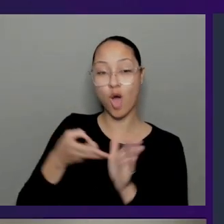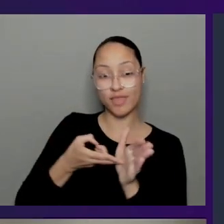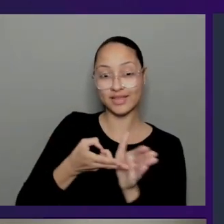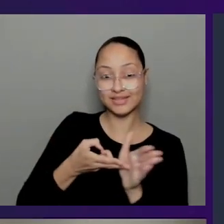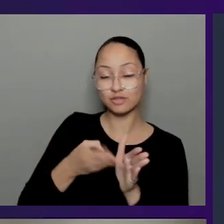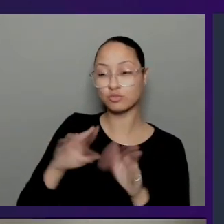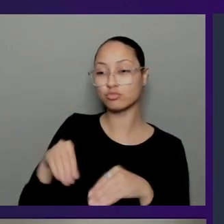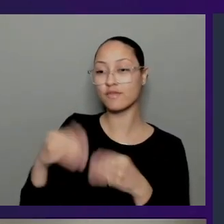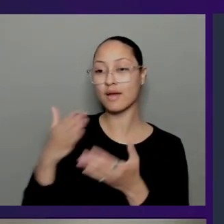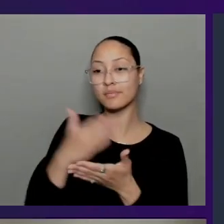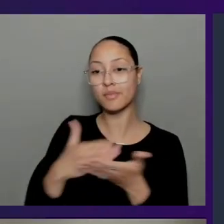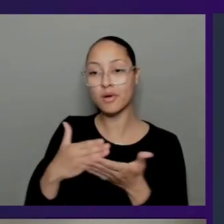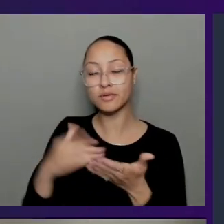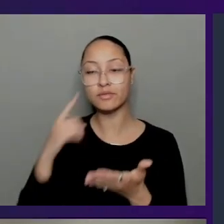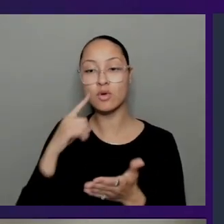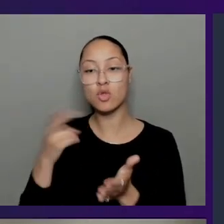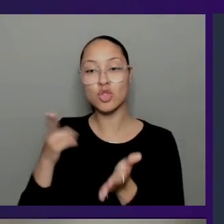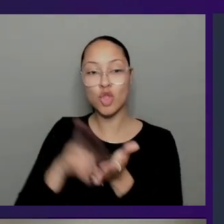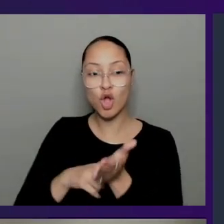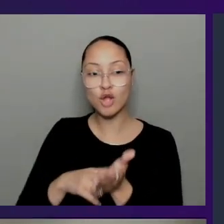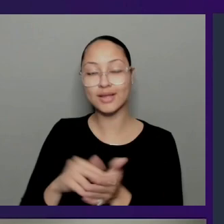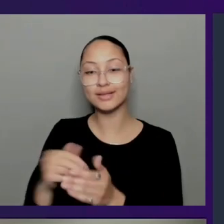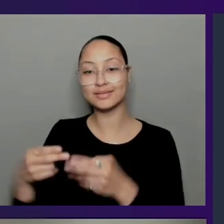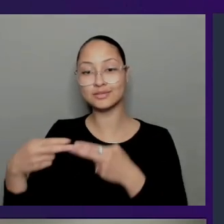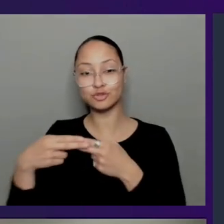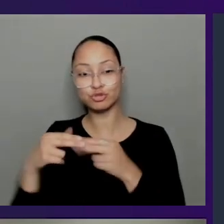screen and the password reset flow.